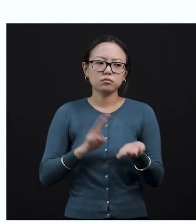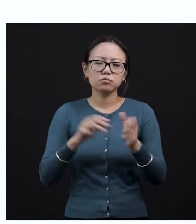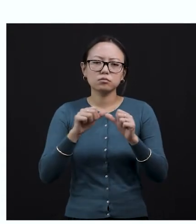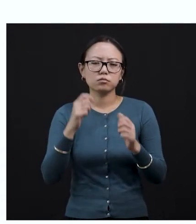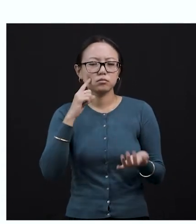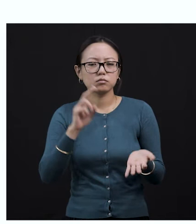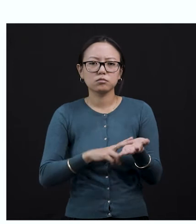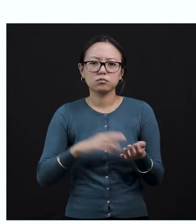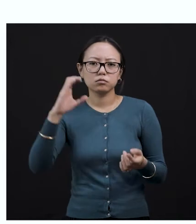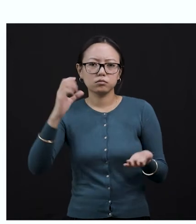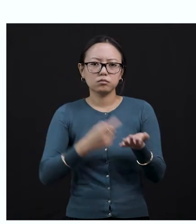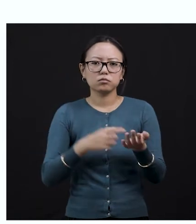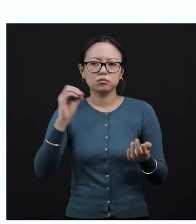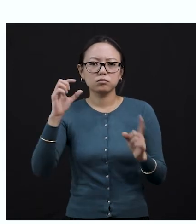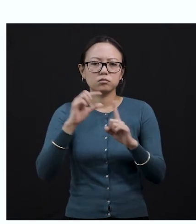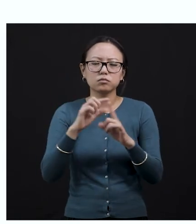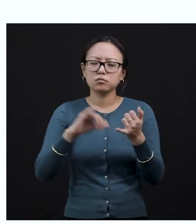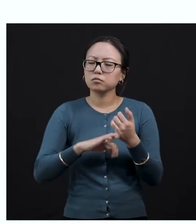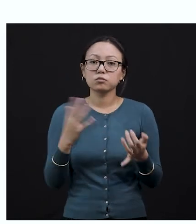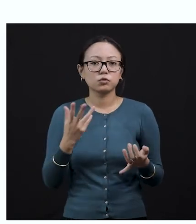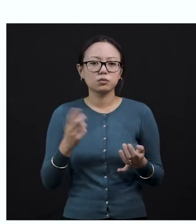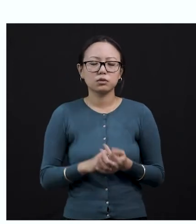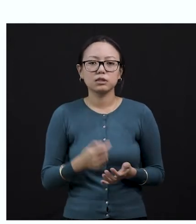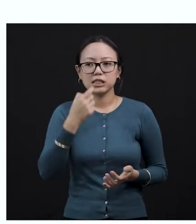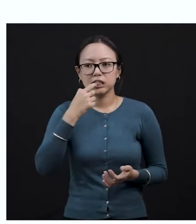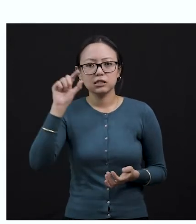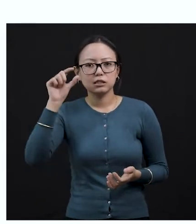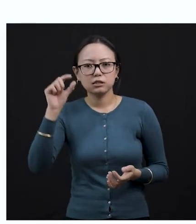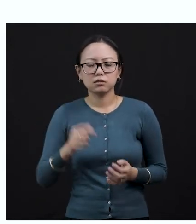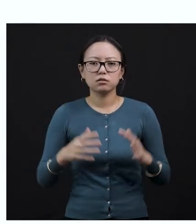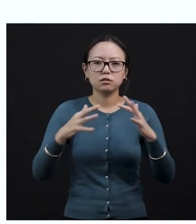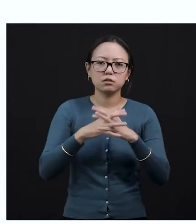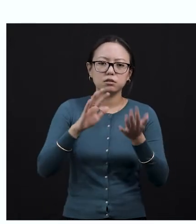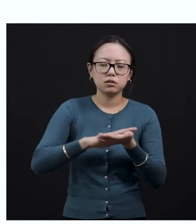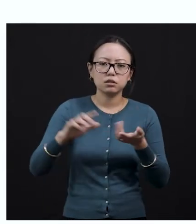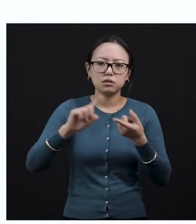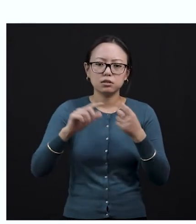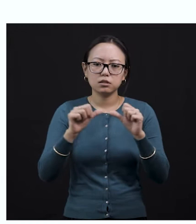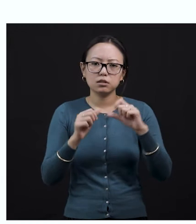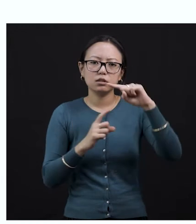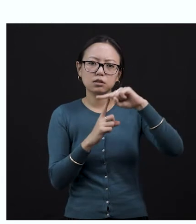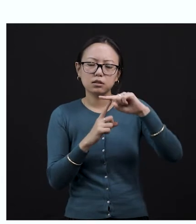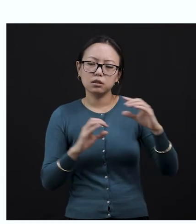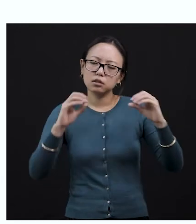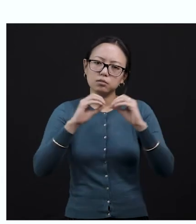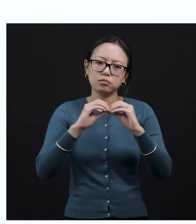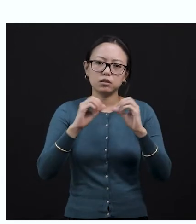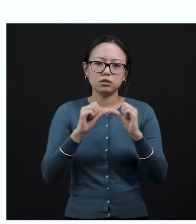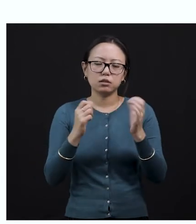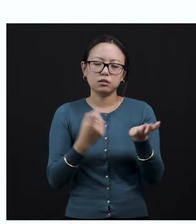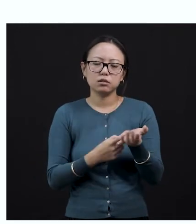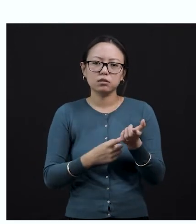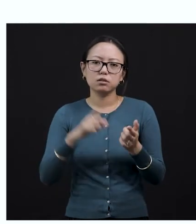for them was rice, wheat, barley, Also, they were domesticating